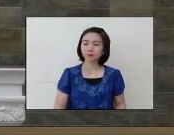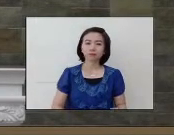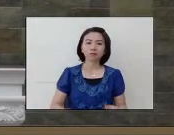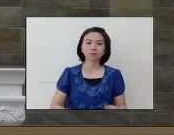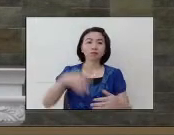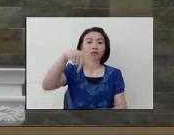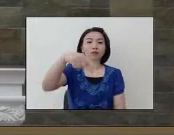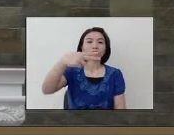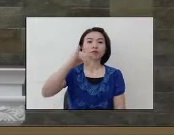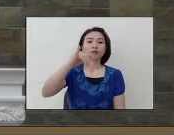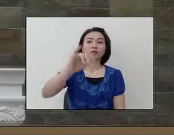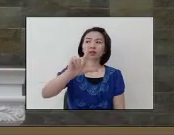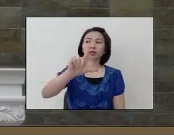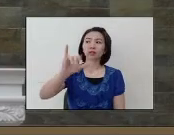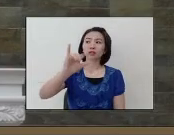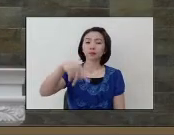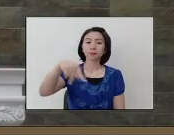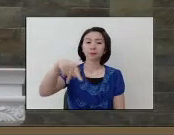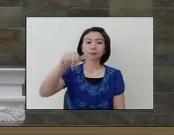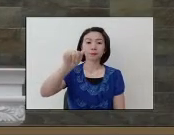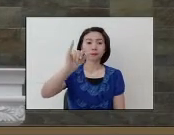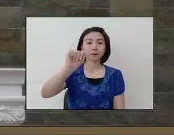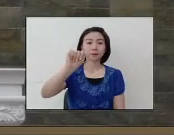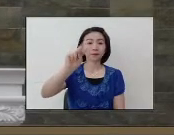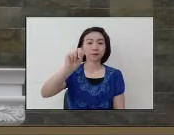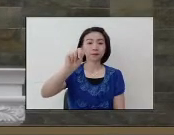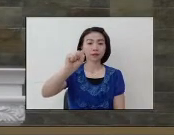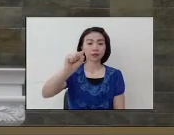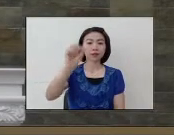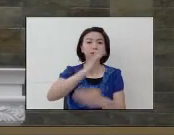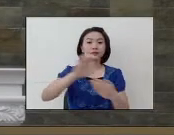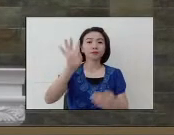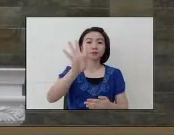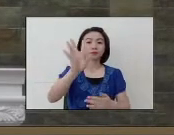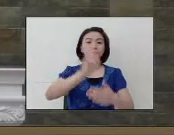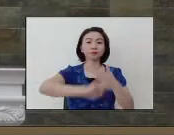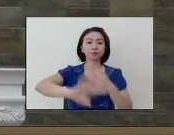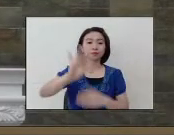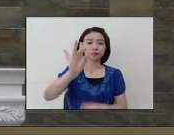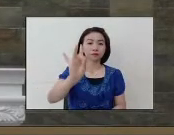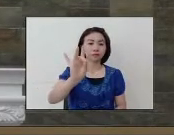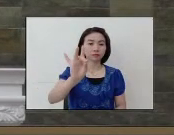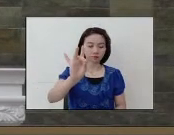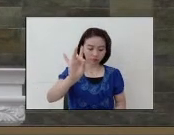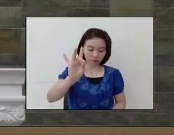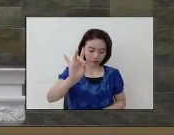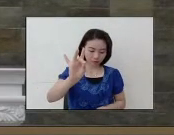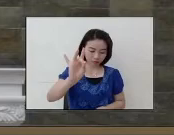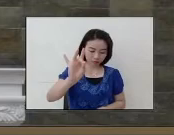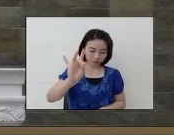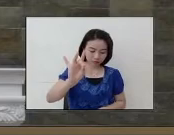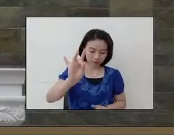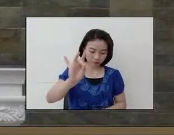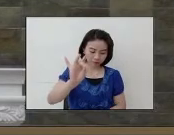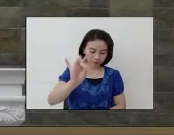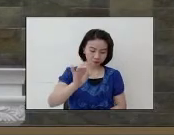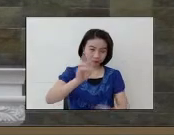chapter 4, verse number 8. If you are there, say aloud, amen. Amen. All right, finally,